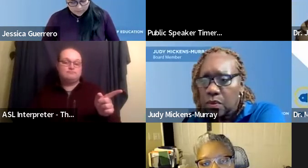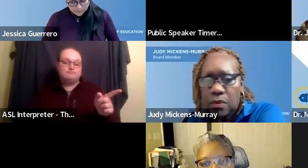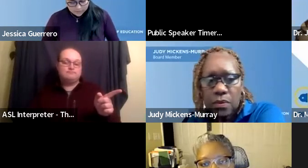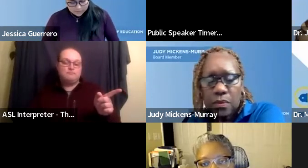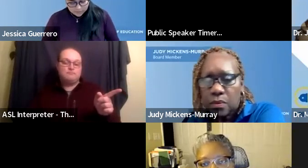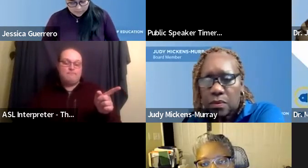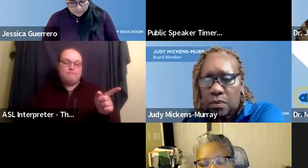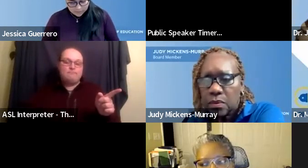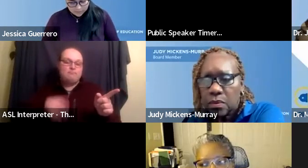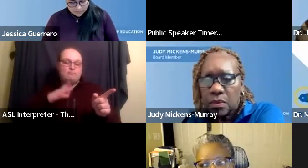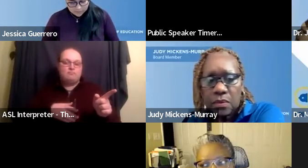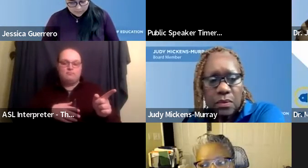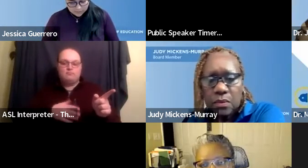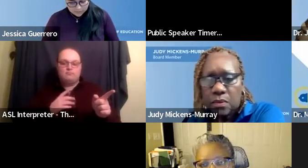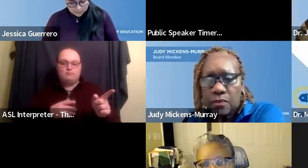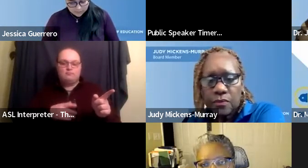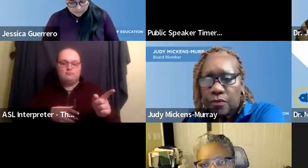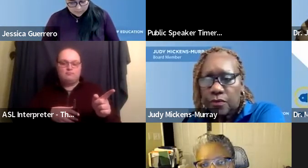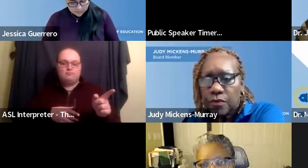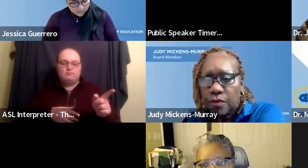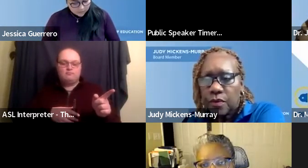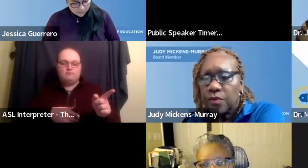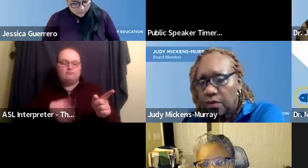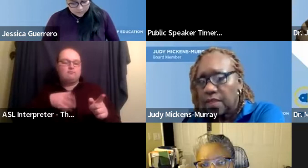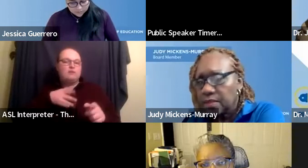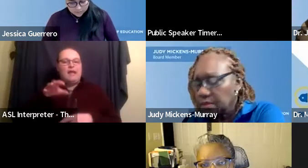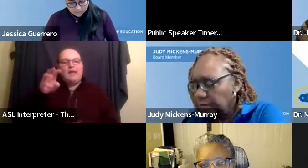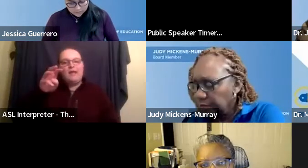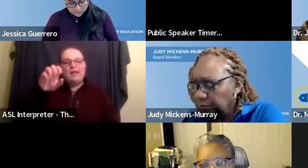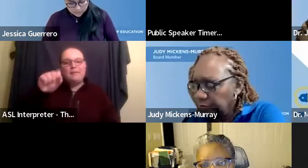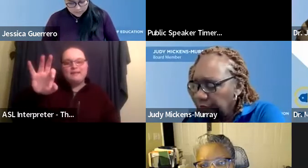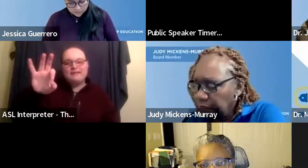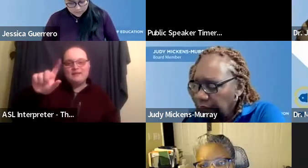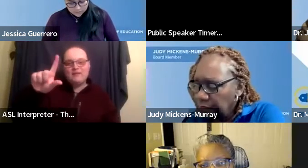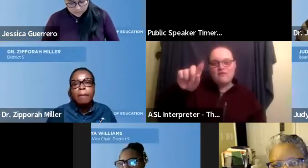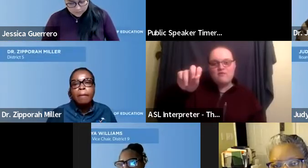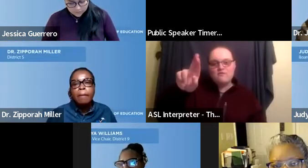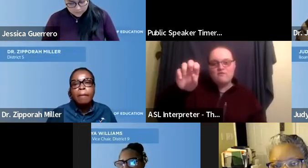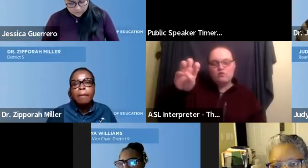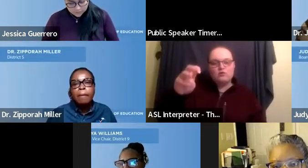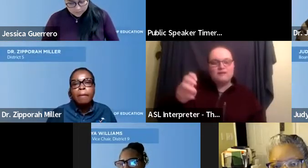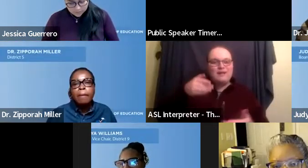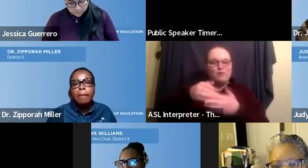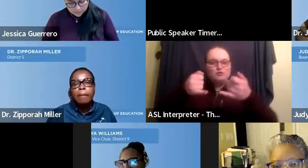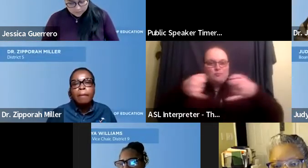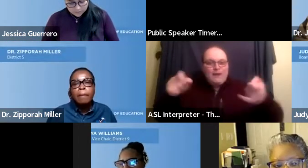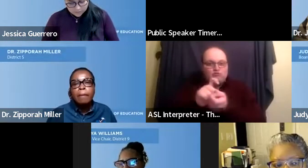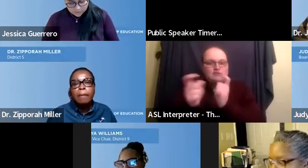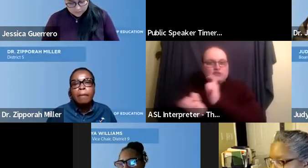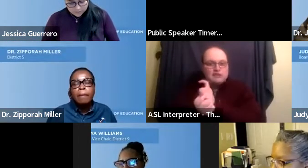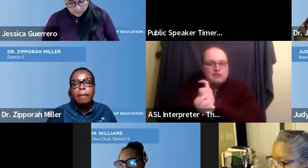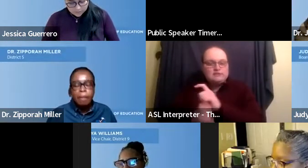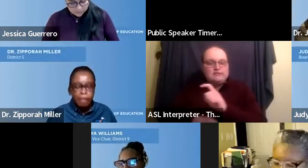Miss Flores, who's next, who's opposed to boundary changes, the vice chair will pick up at